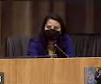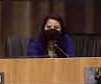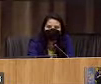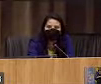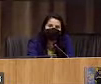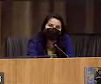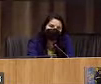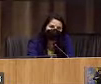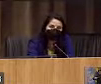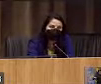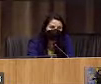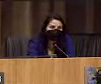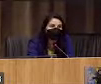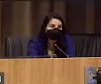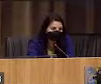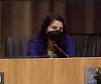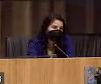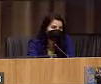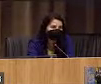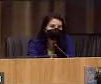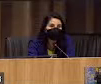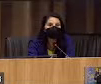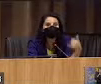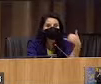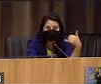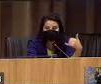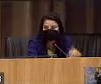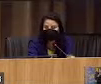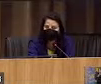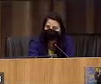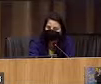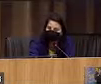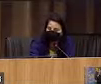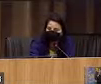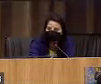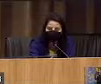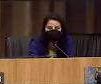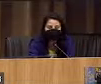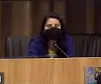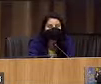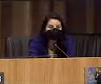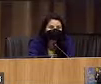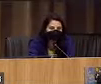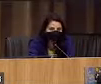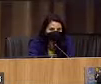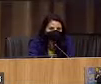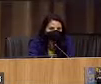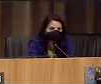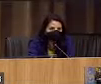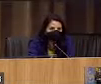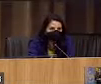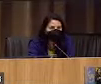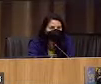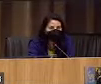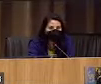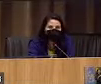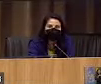the epidemic showed in the states and in the municipality, and we do